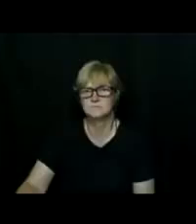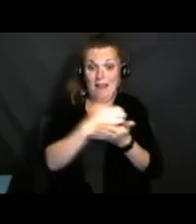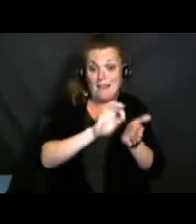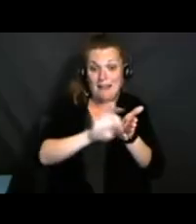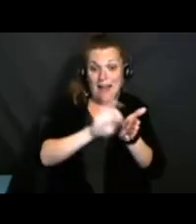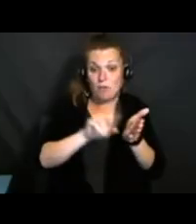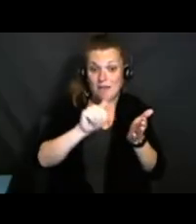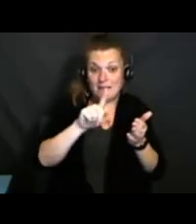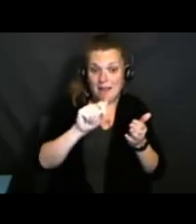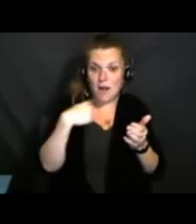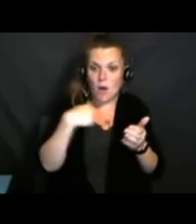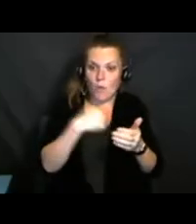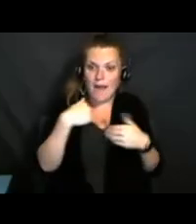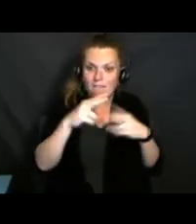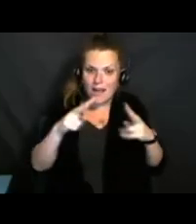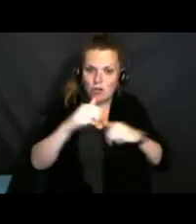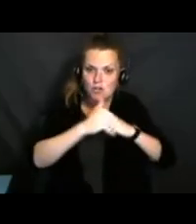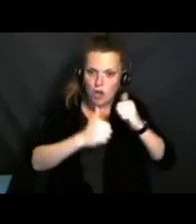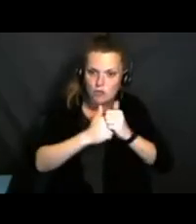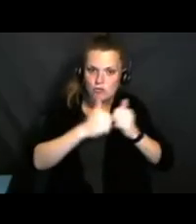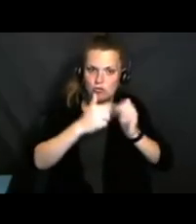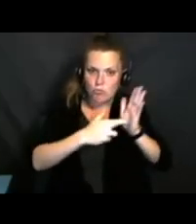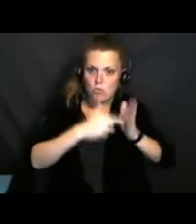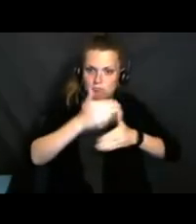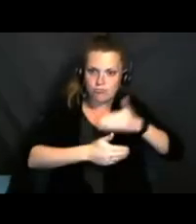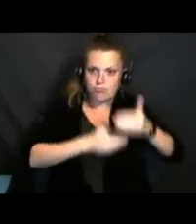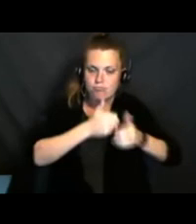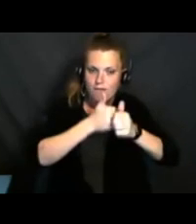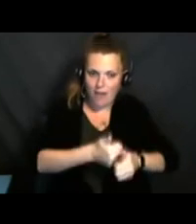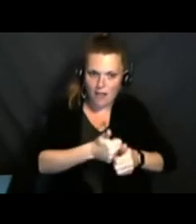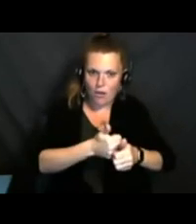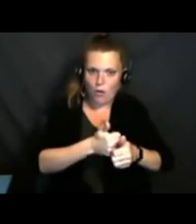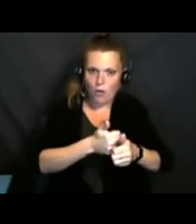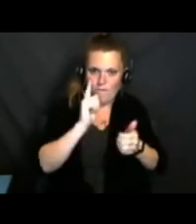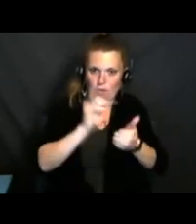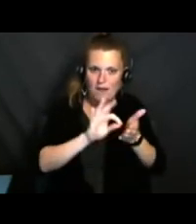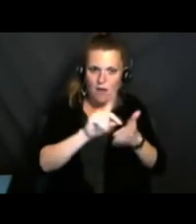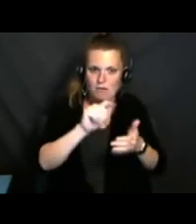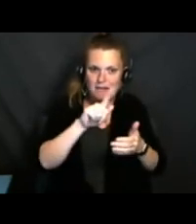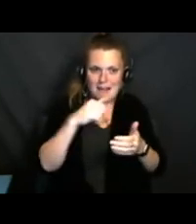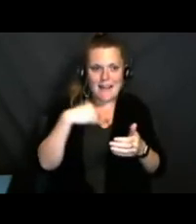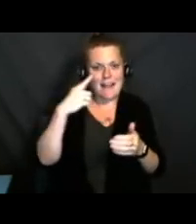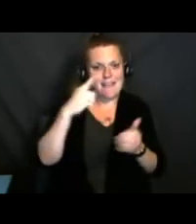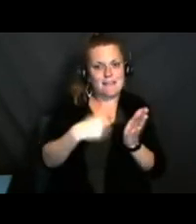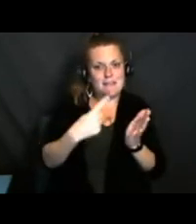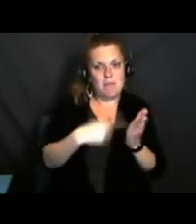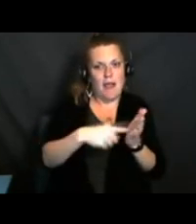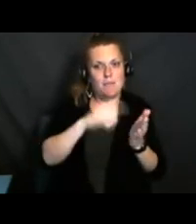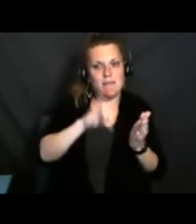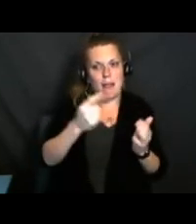structured protocols where we collect counting data, which I think sometimes biases subjects towards providing certain type of